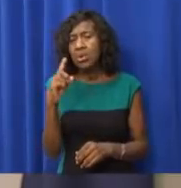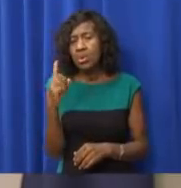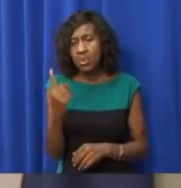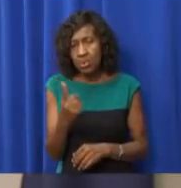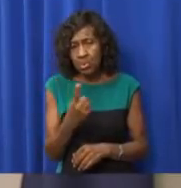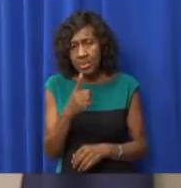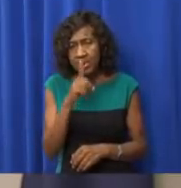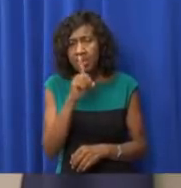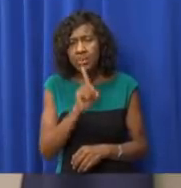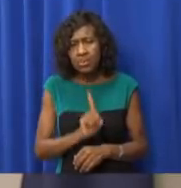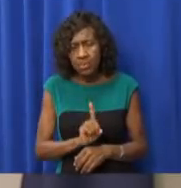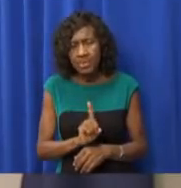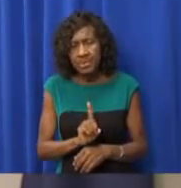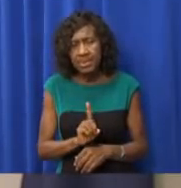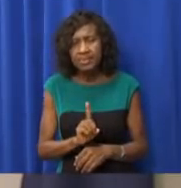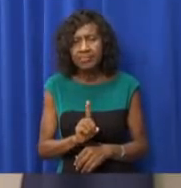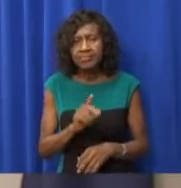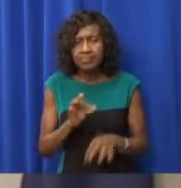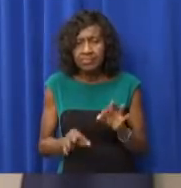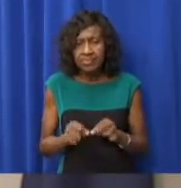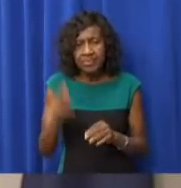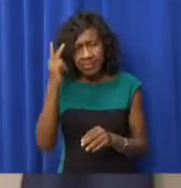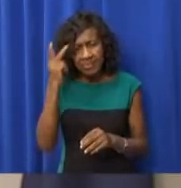Parents who are concerned about their children